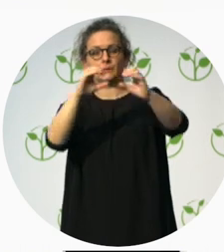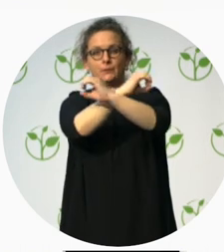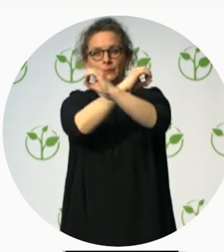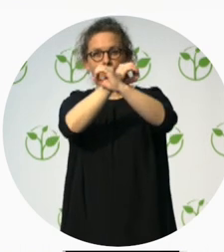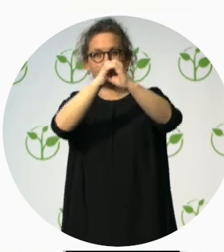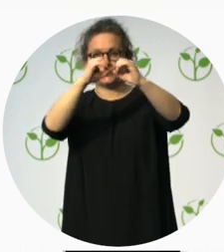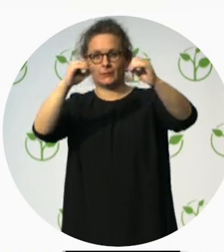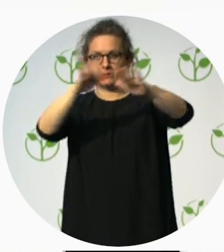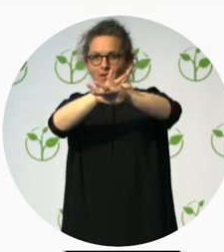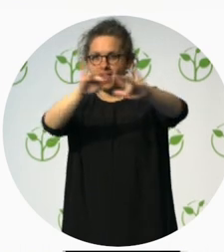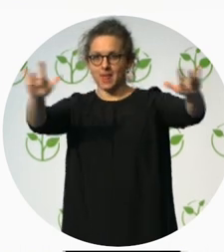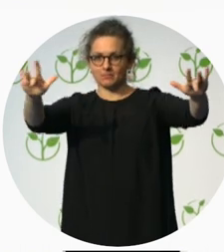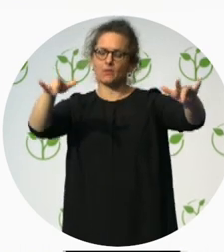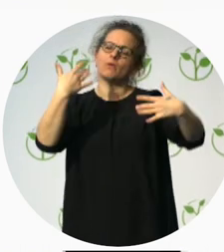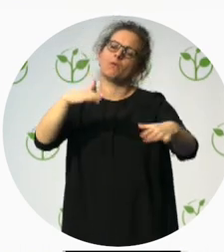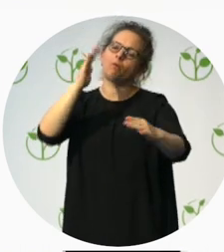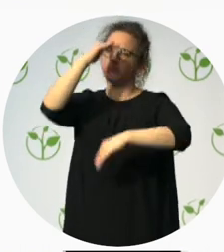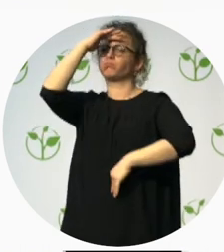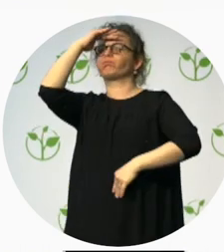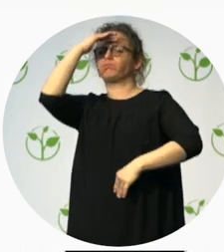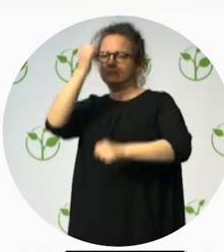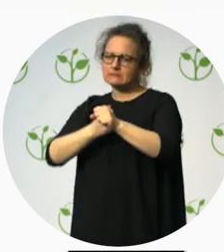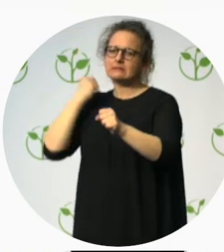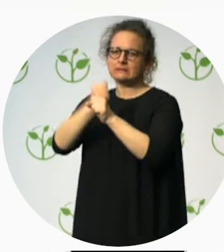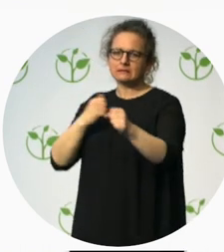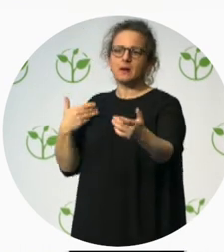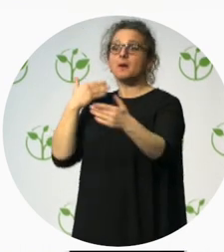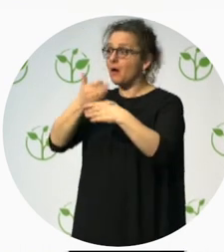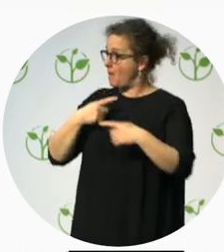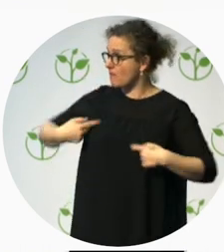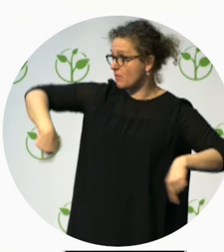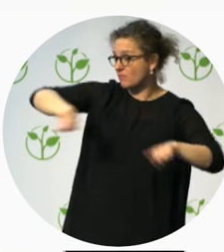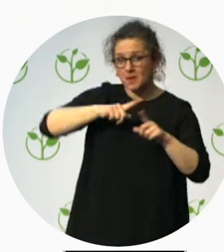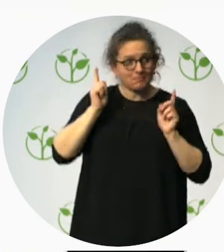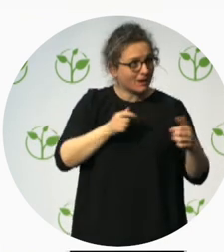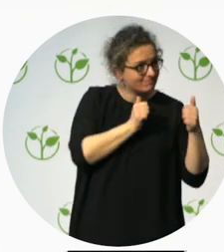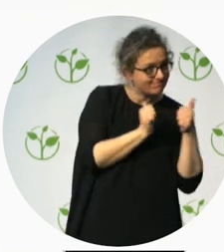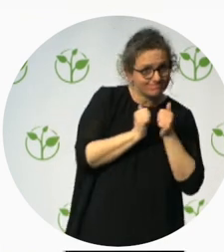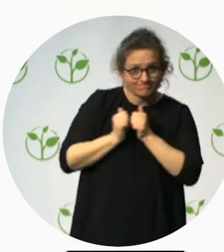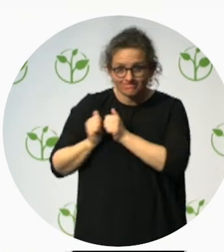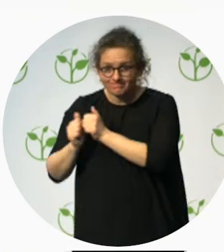are determined to make exclusion and discrimination of persons with disabilities a history.